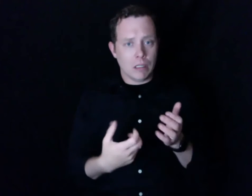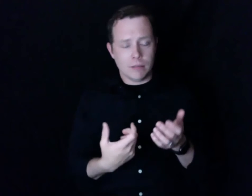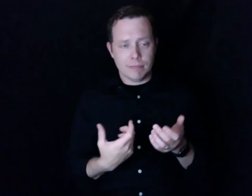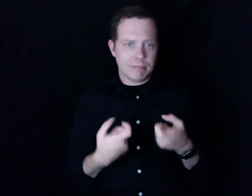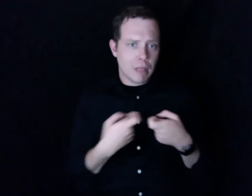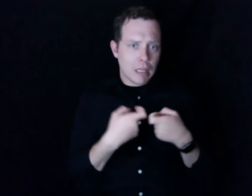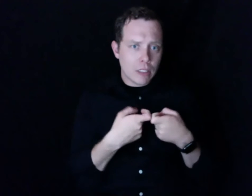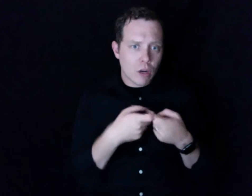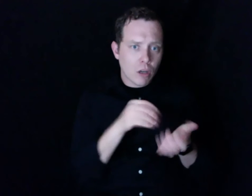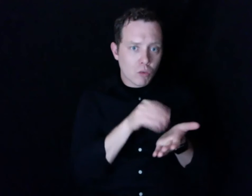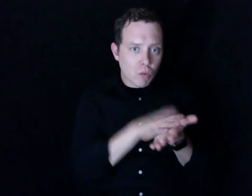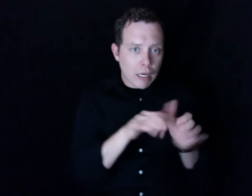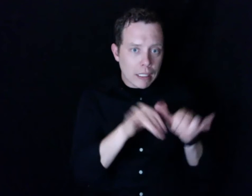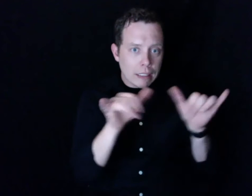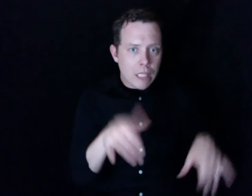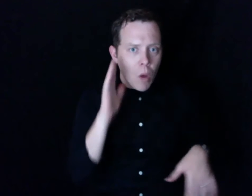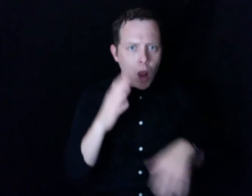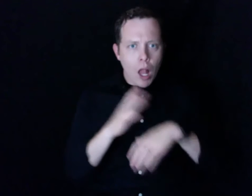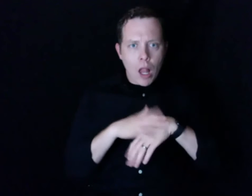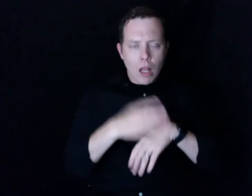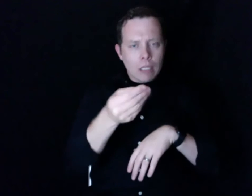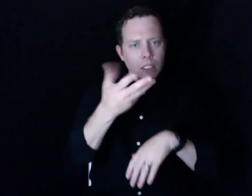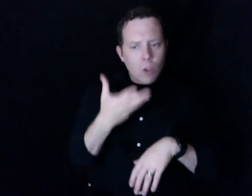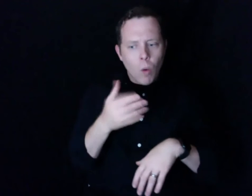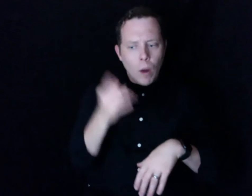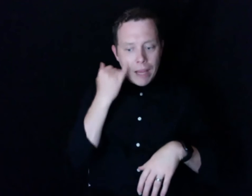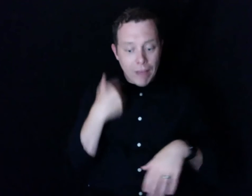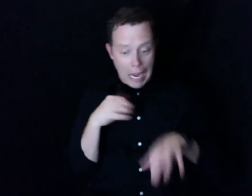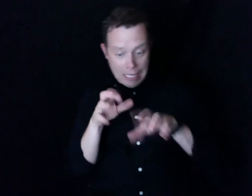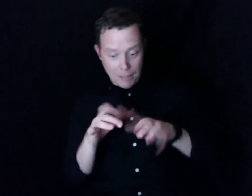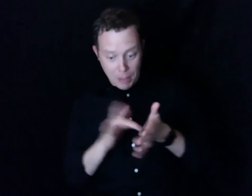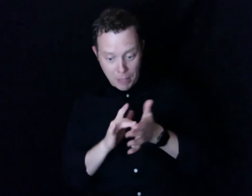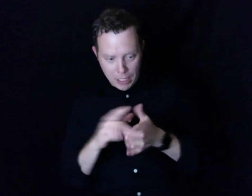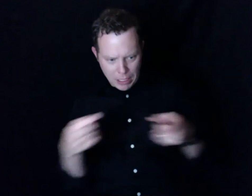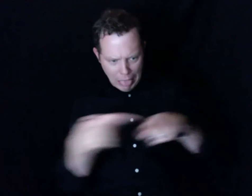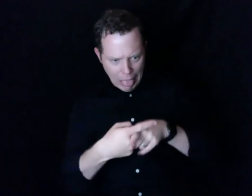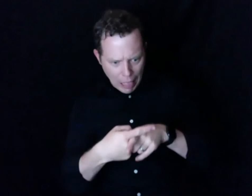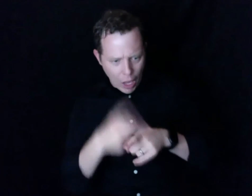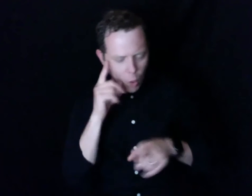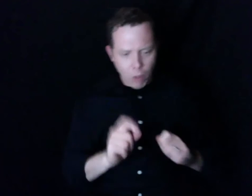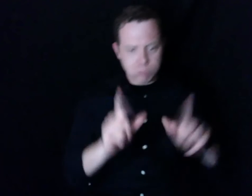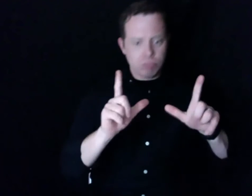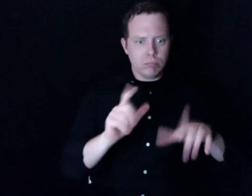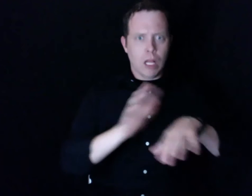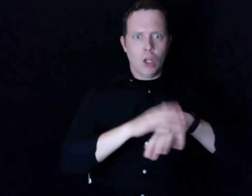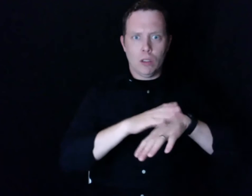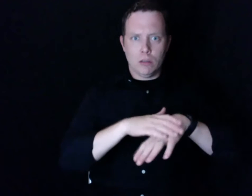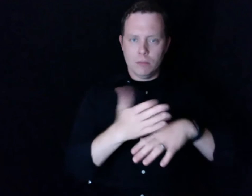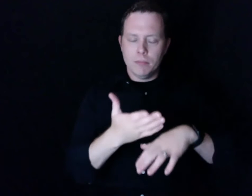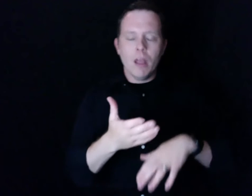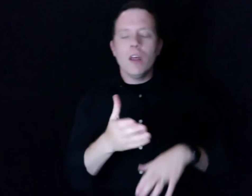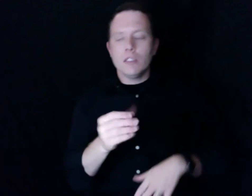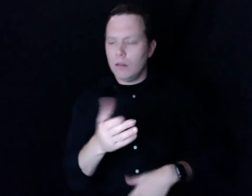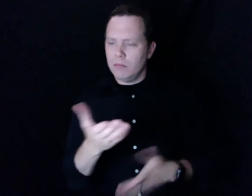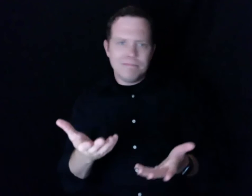for example, I enter in a new medication that interacts with something that you're taking. But that said, it's never wrong to ask, especially when you're